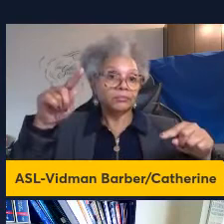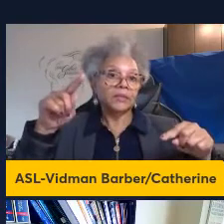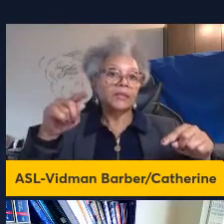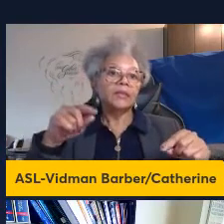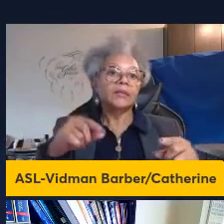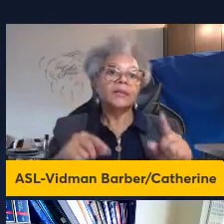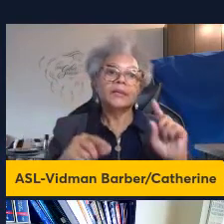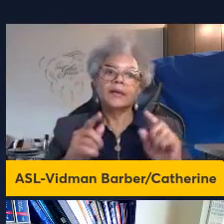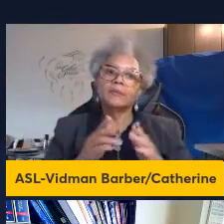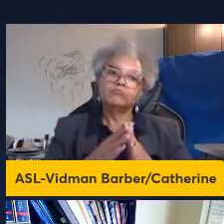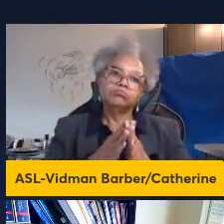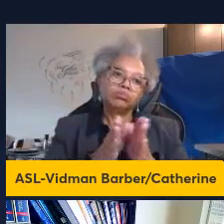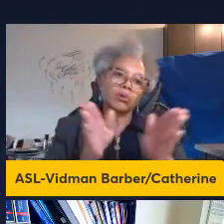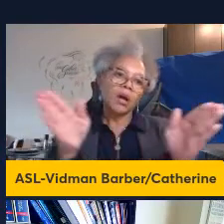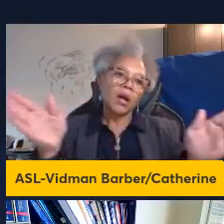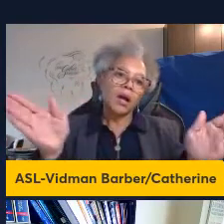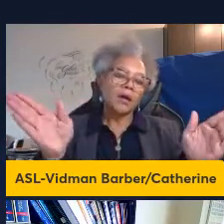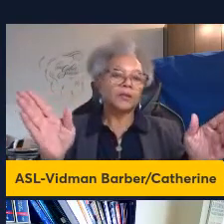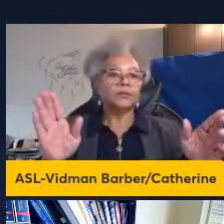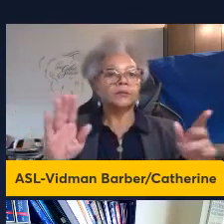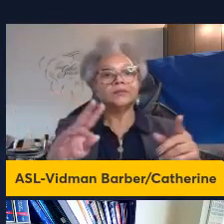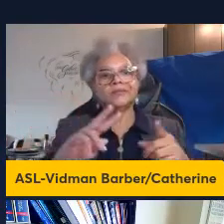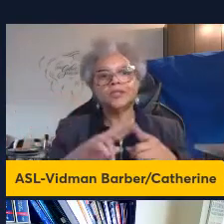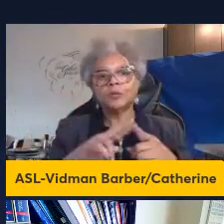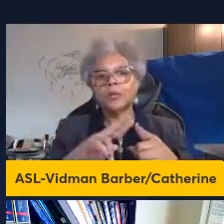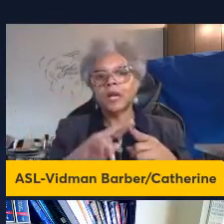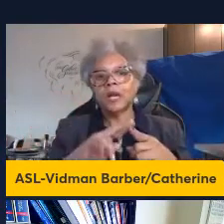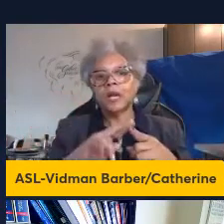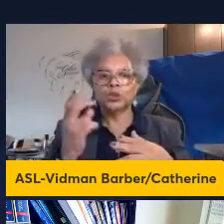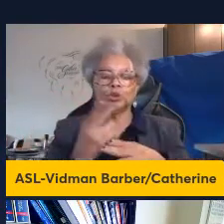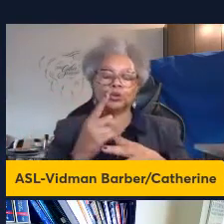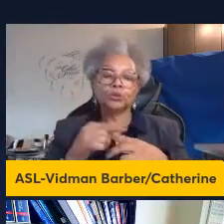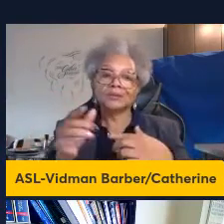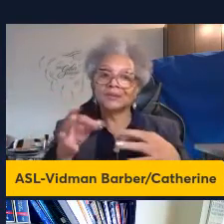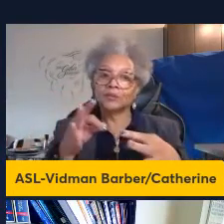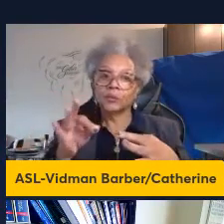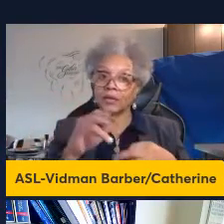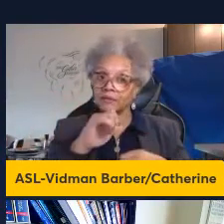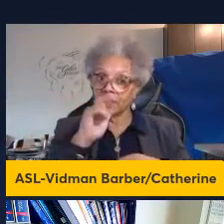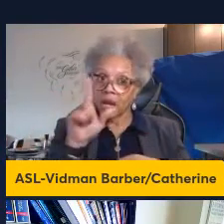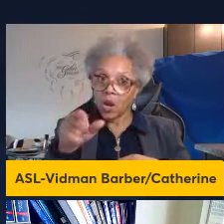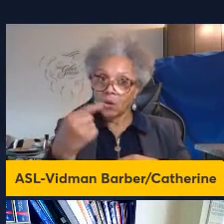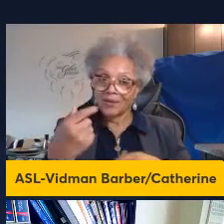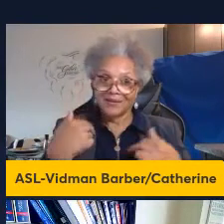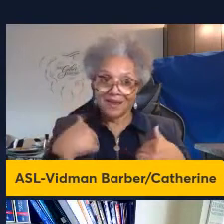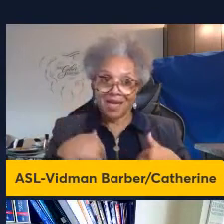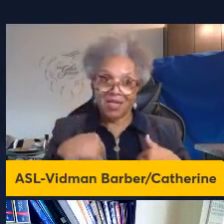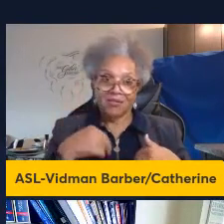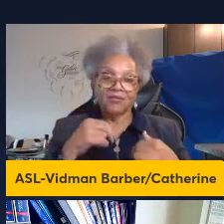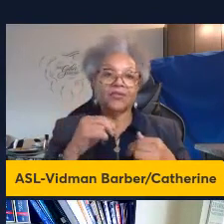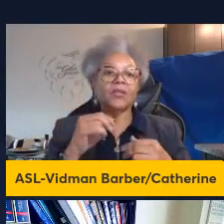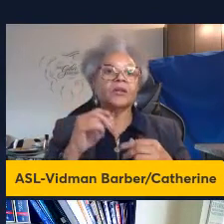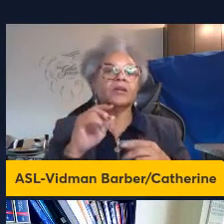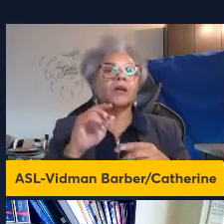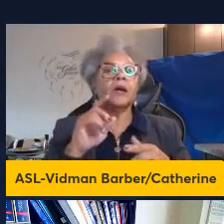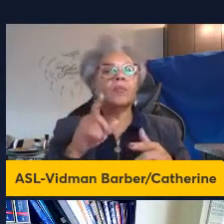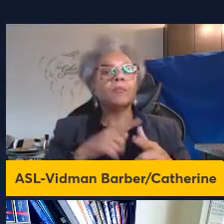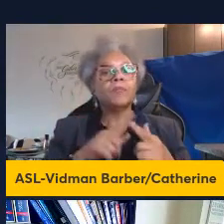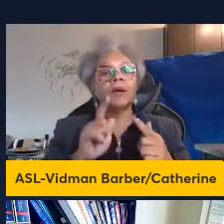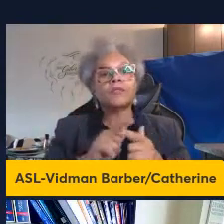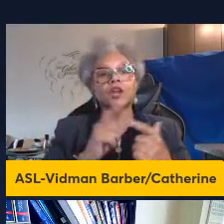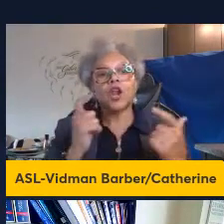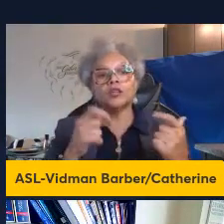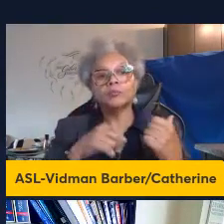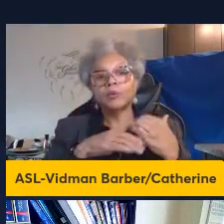very broad terminology that we use to describe not only the health conditions, but these larger